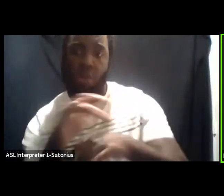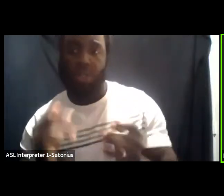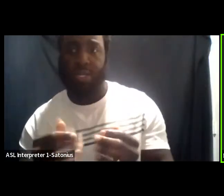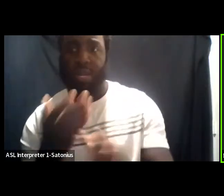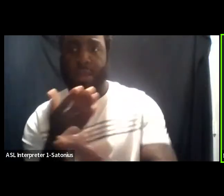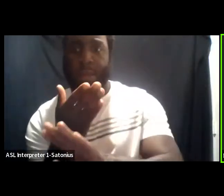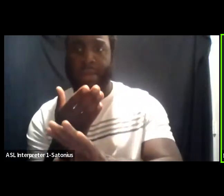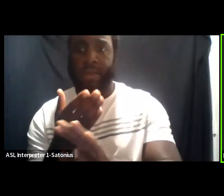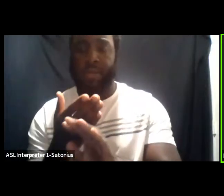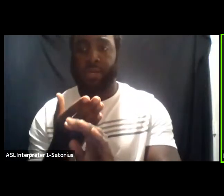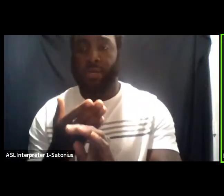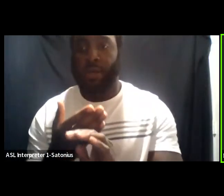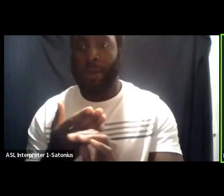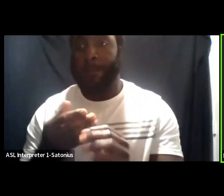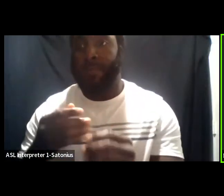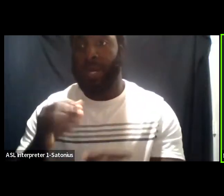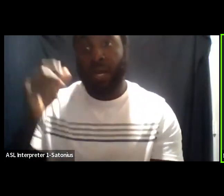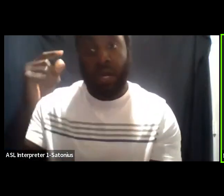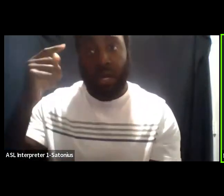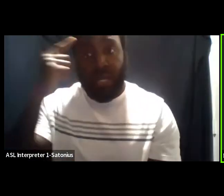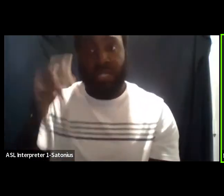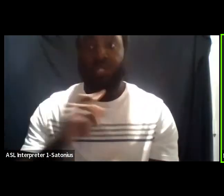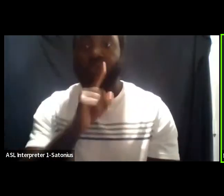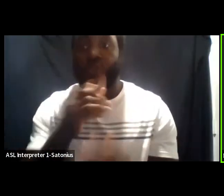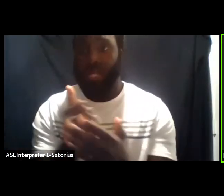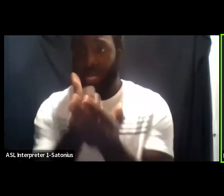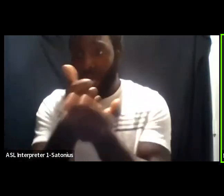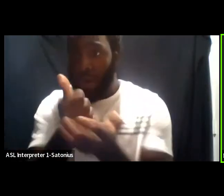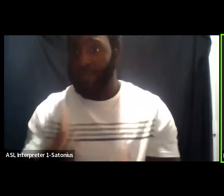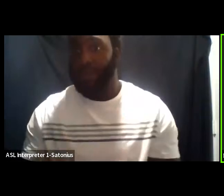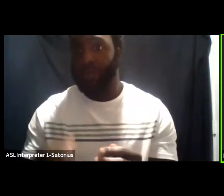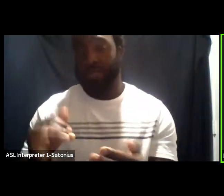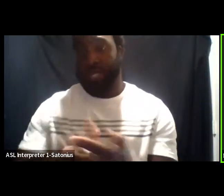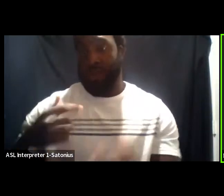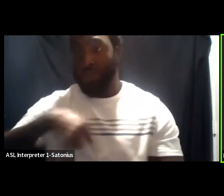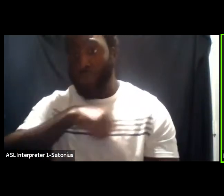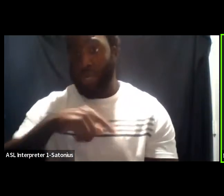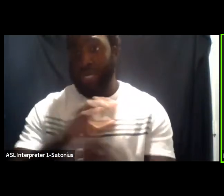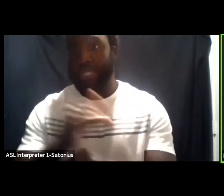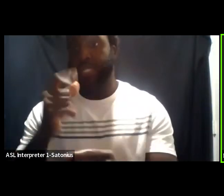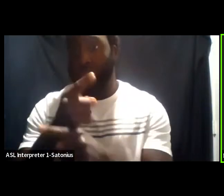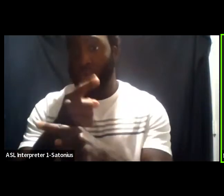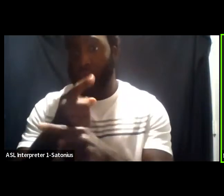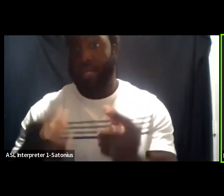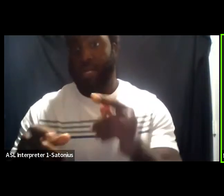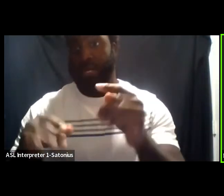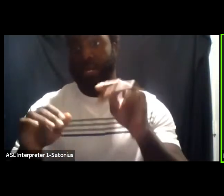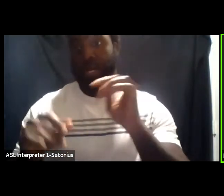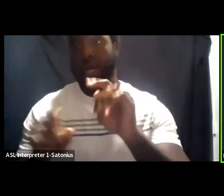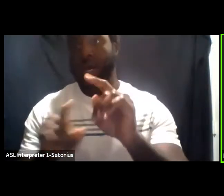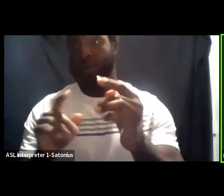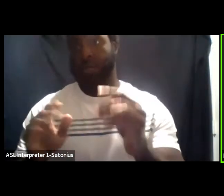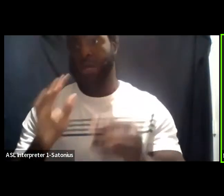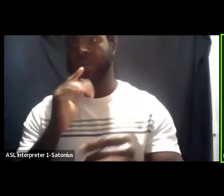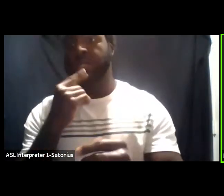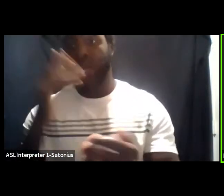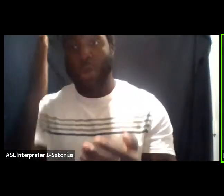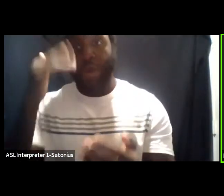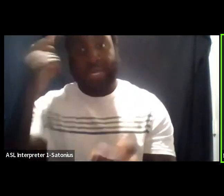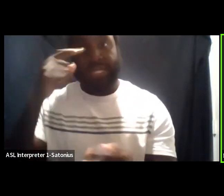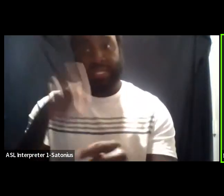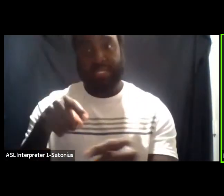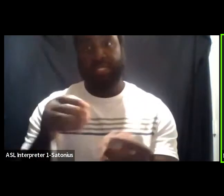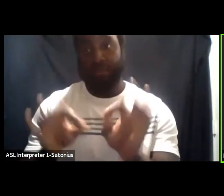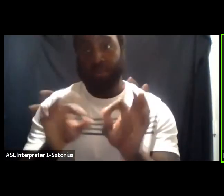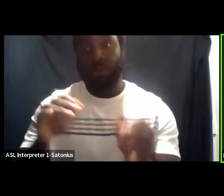before we're in ULURP. I think that's really helpful so that we get this right. And I'll tell you why I think this is so important. There are too many